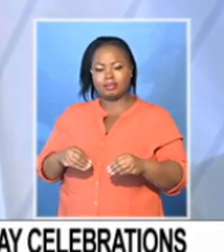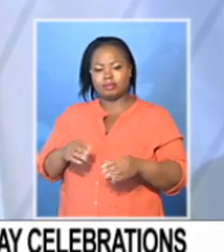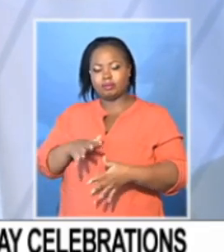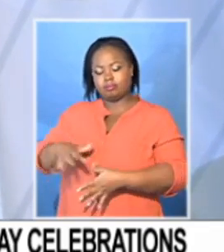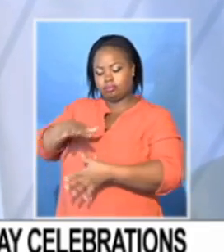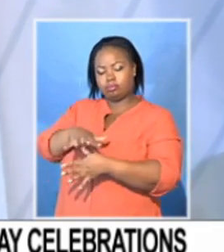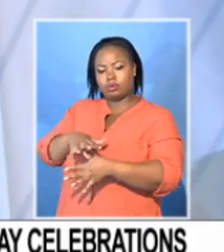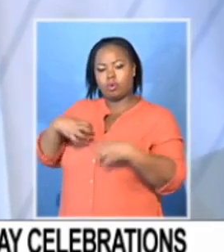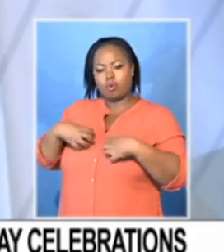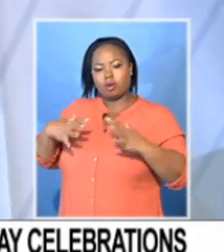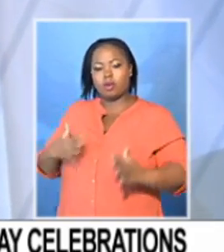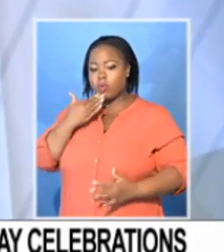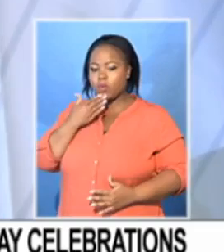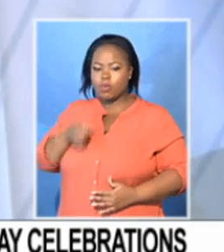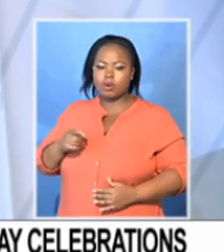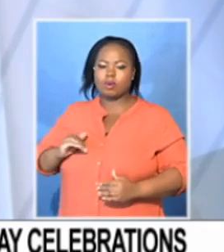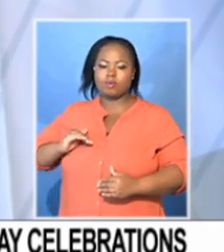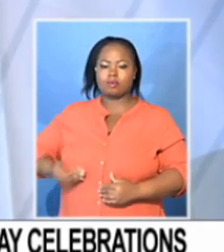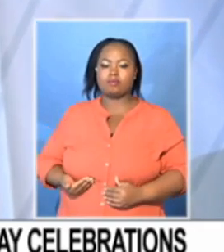communities in the past year.